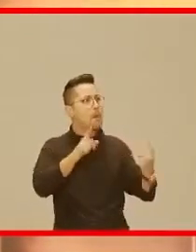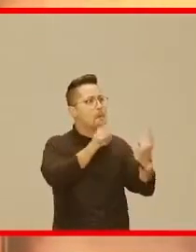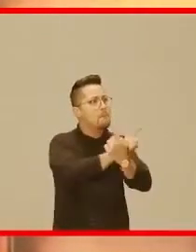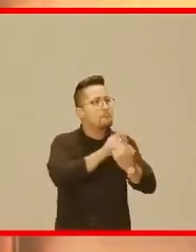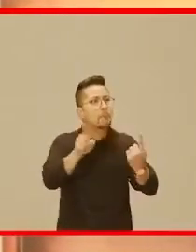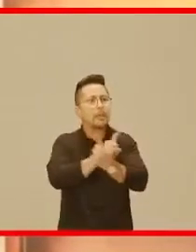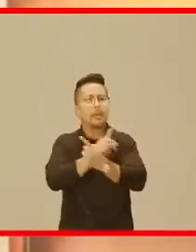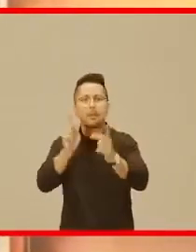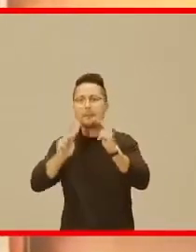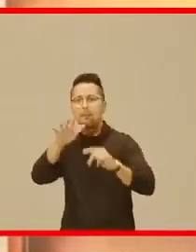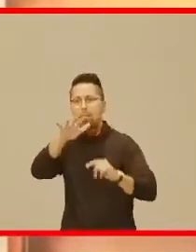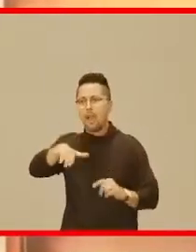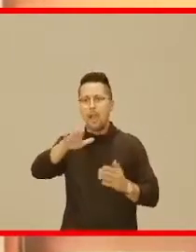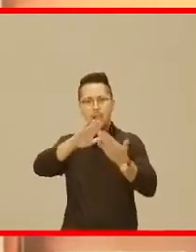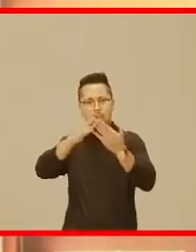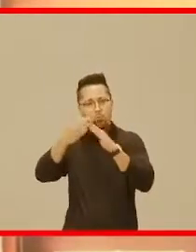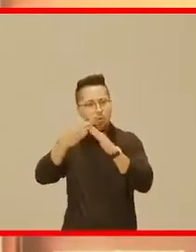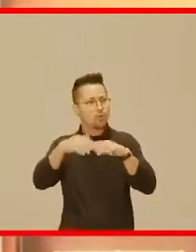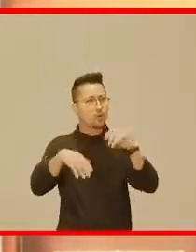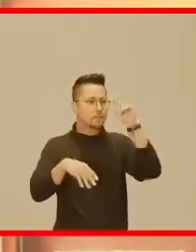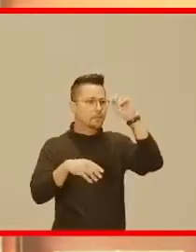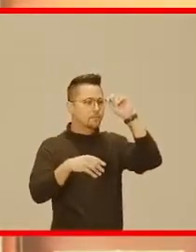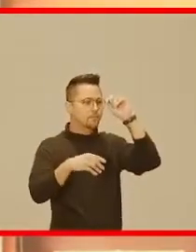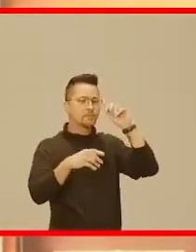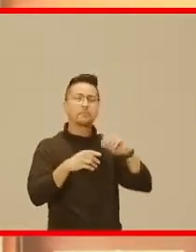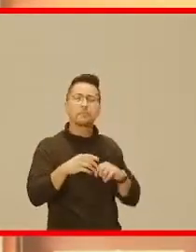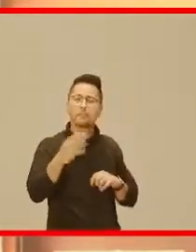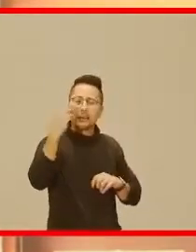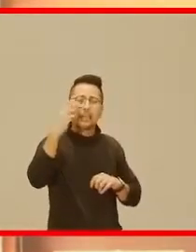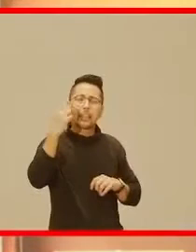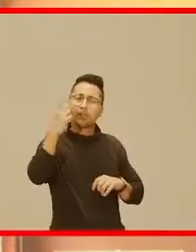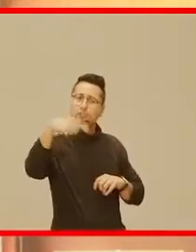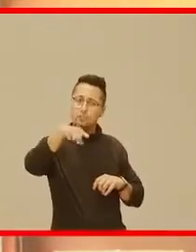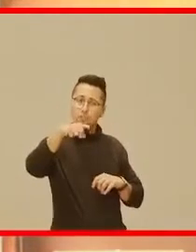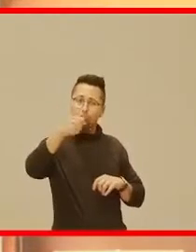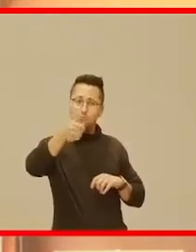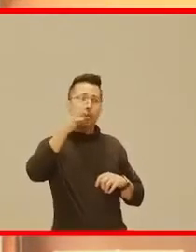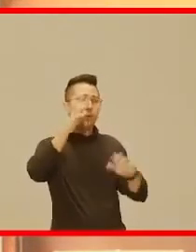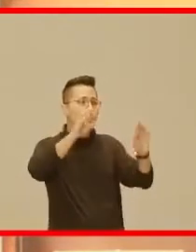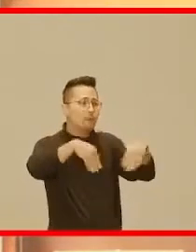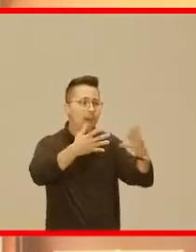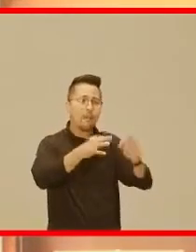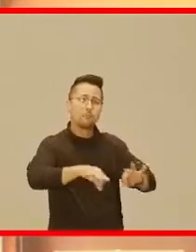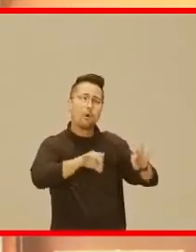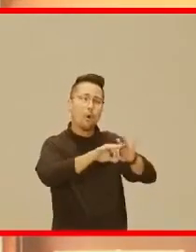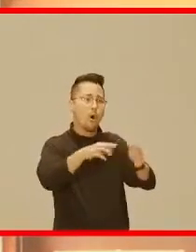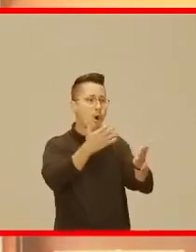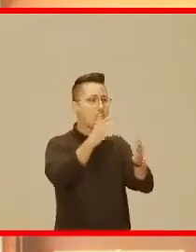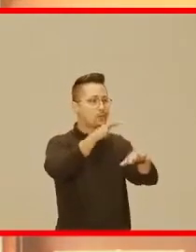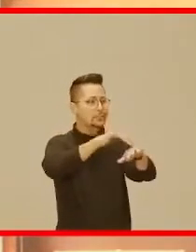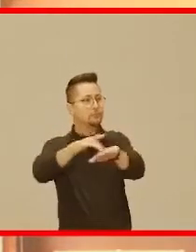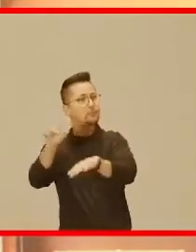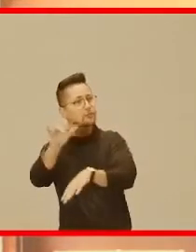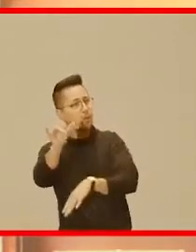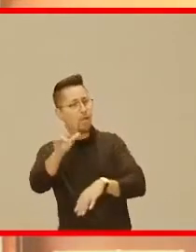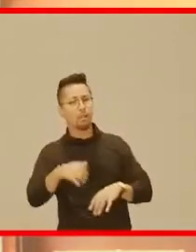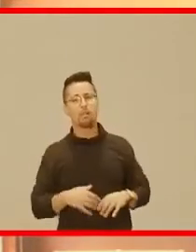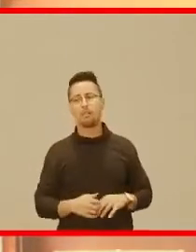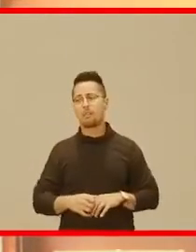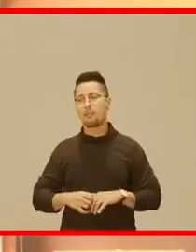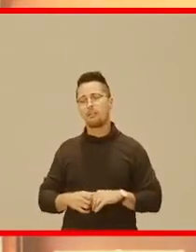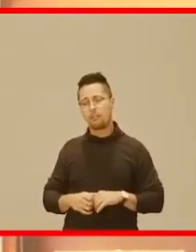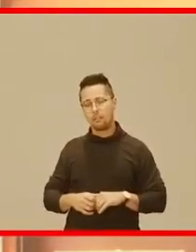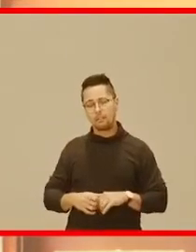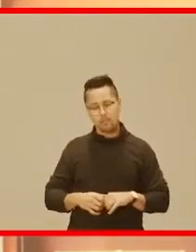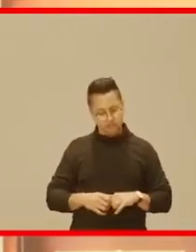issues, because you provide an important resource to them as well. You know, they can't understand all these issues. They can't know what the impacts